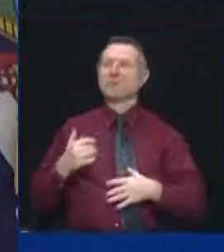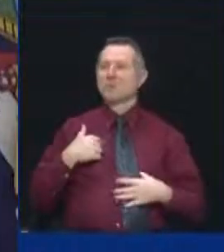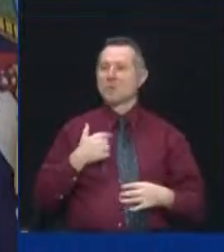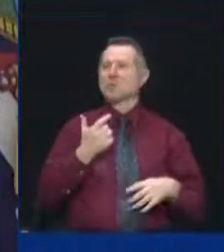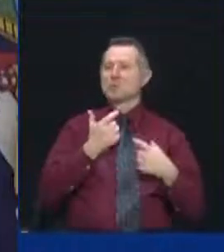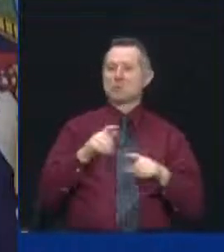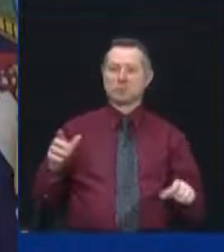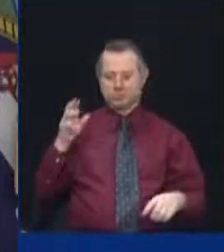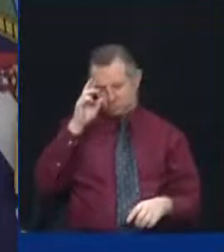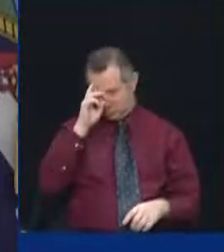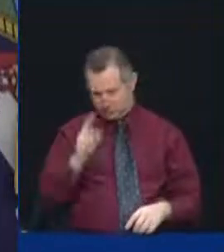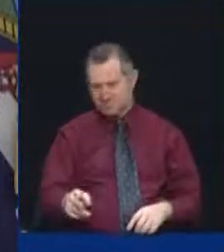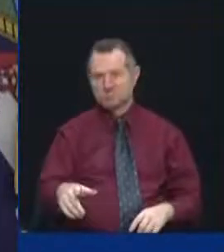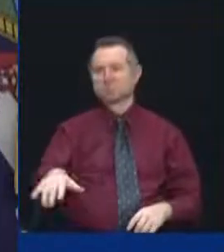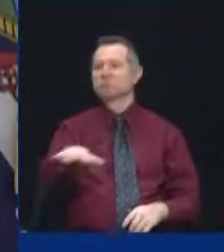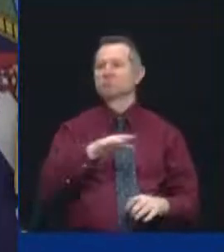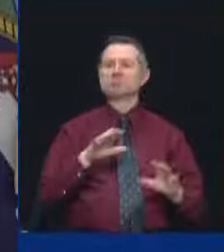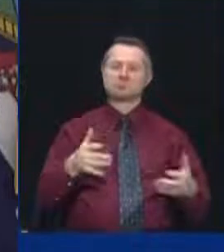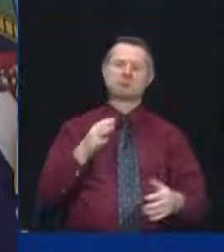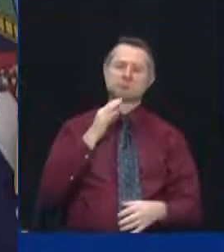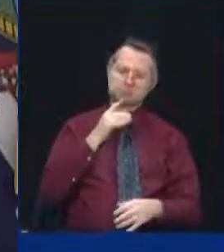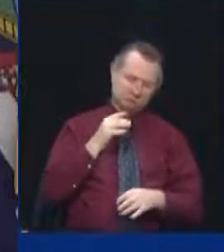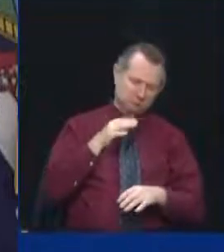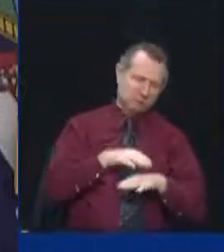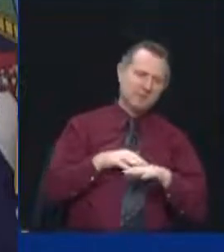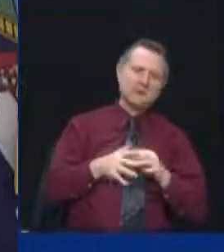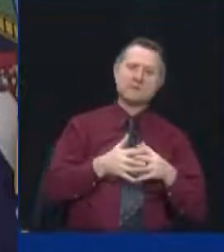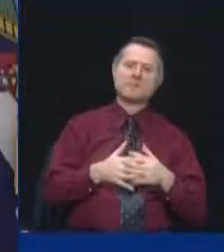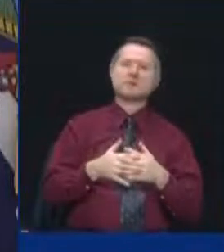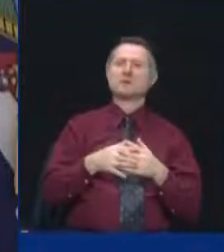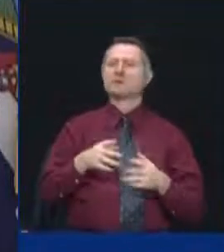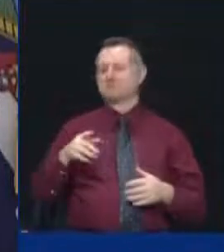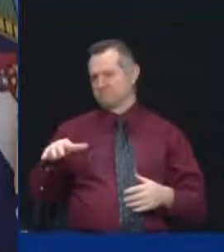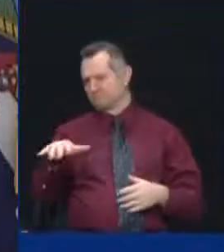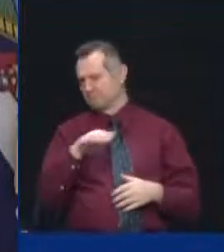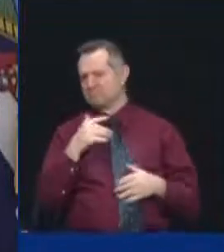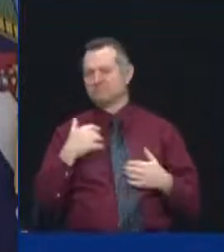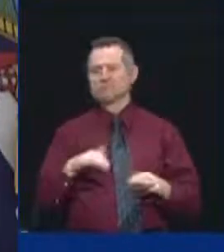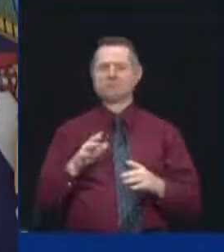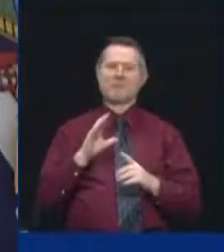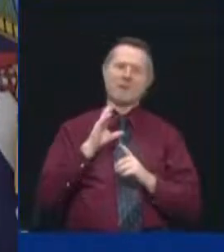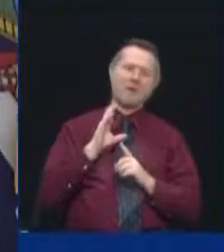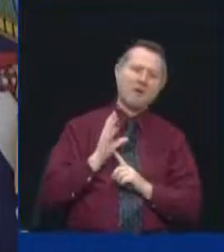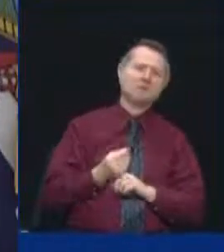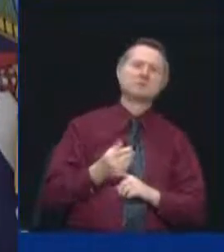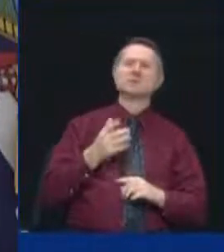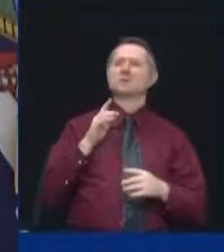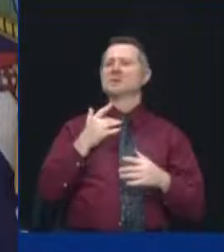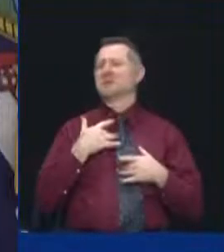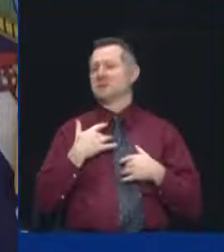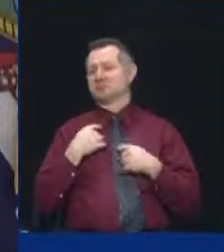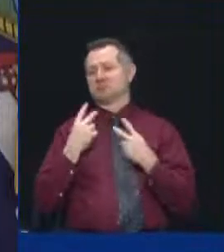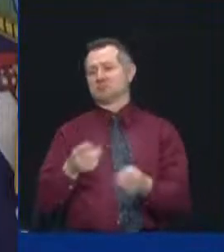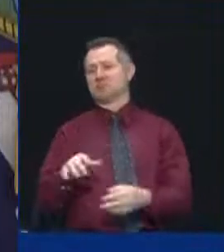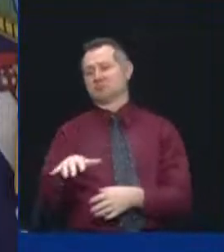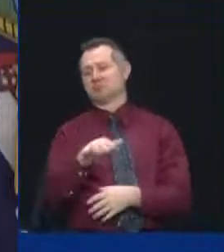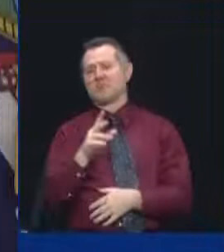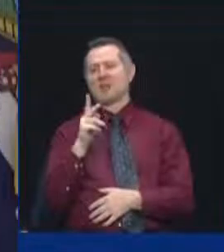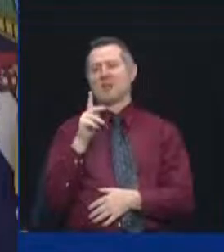for the Native American people and the Native American culture. Visited the Tlingit Haida tribe in